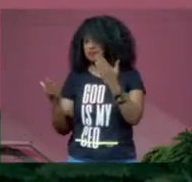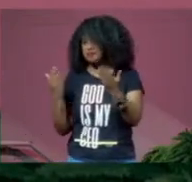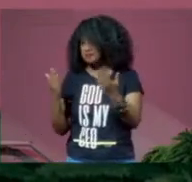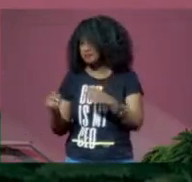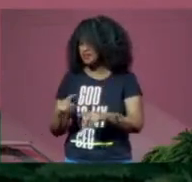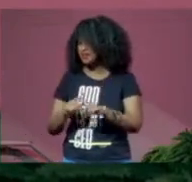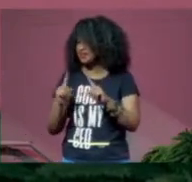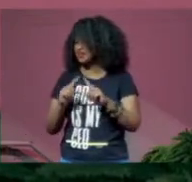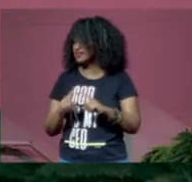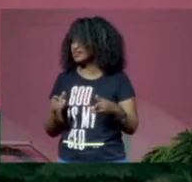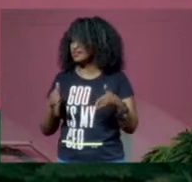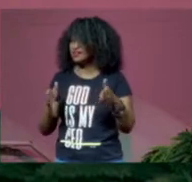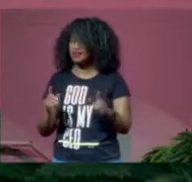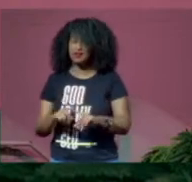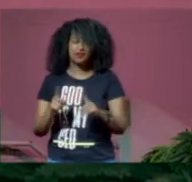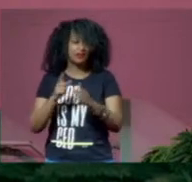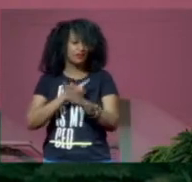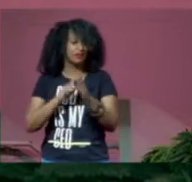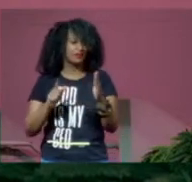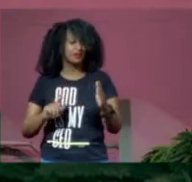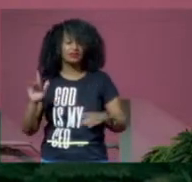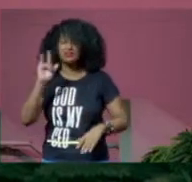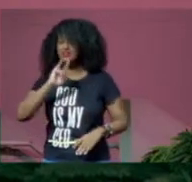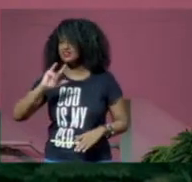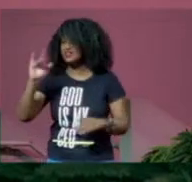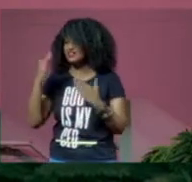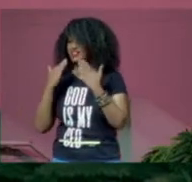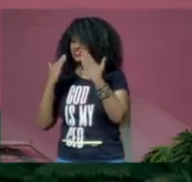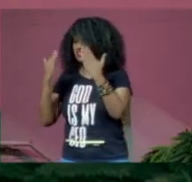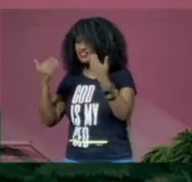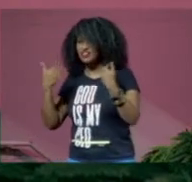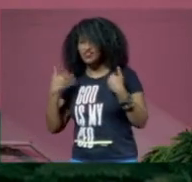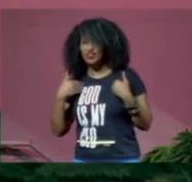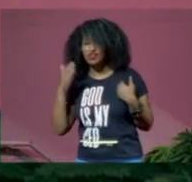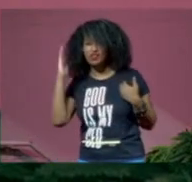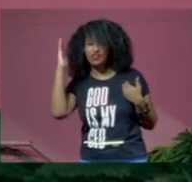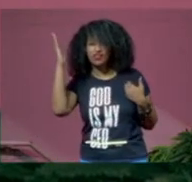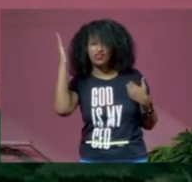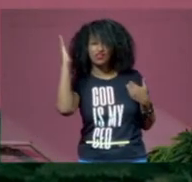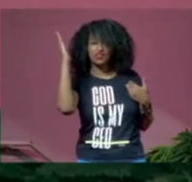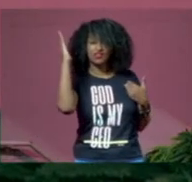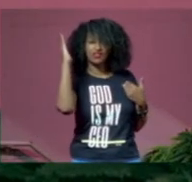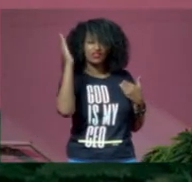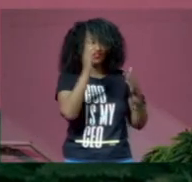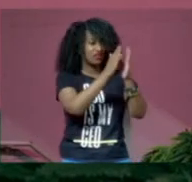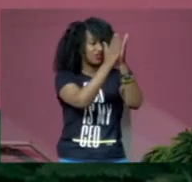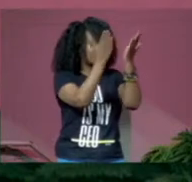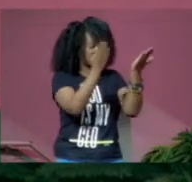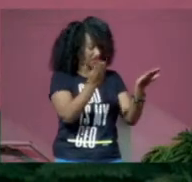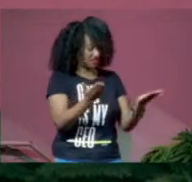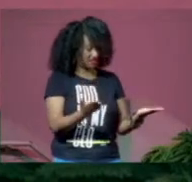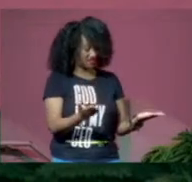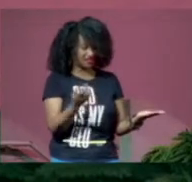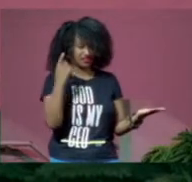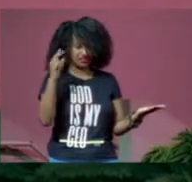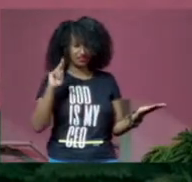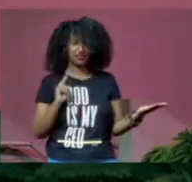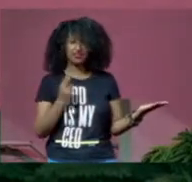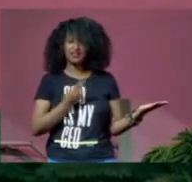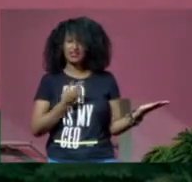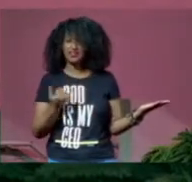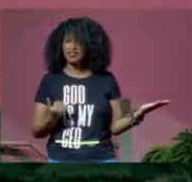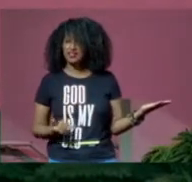way. But Lord, we love you and we thank you that you got a word here for us, that you want to speak to us. And so we say, speak,